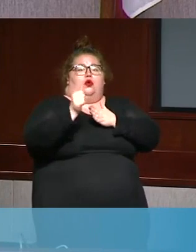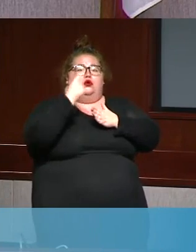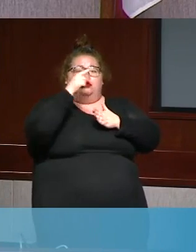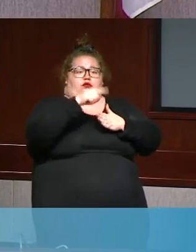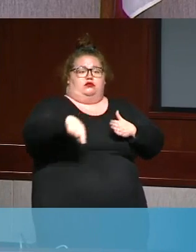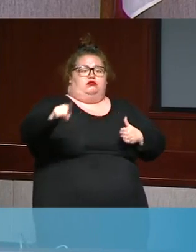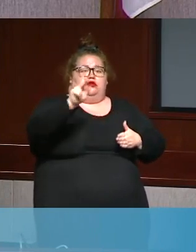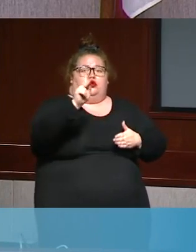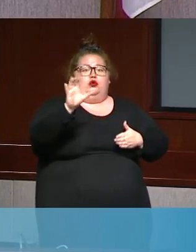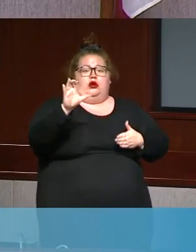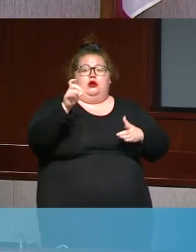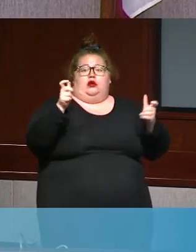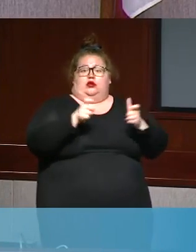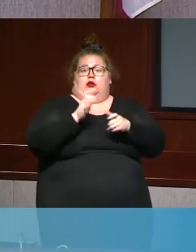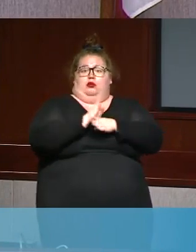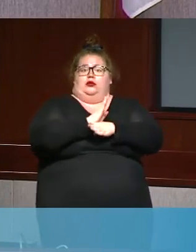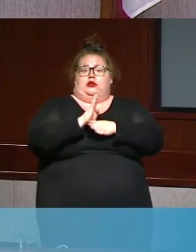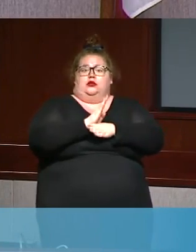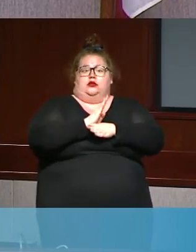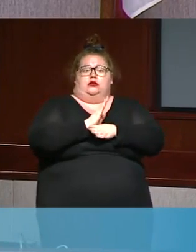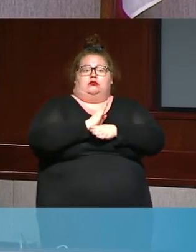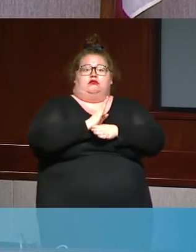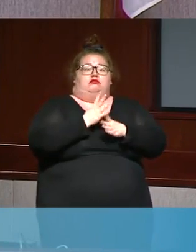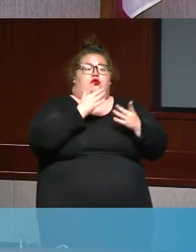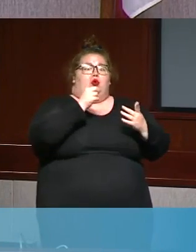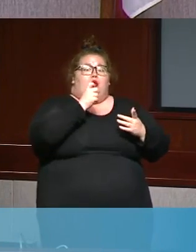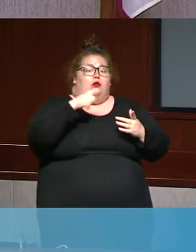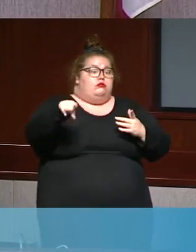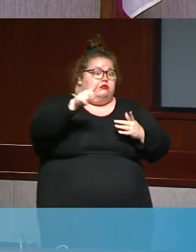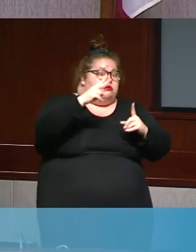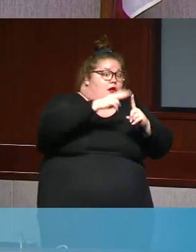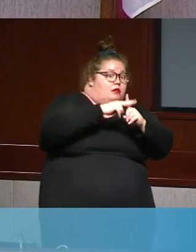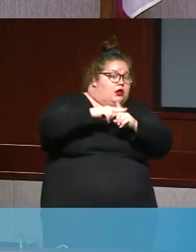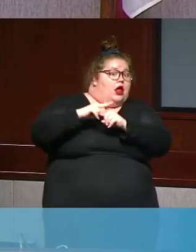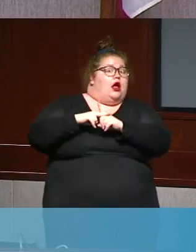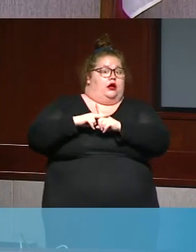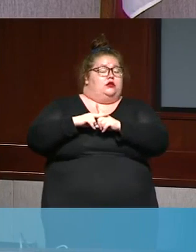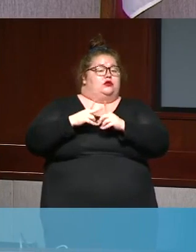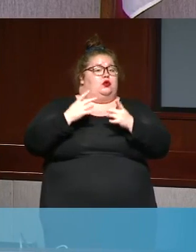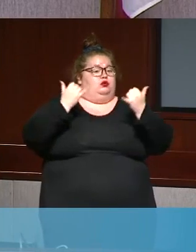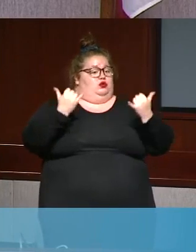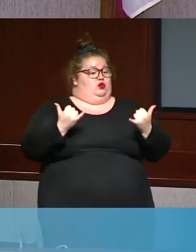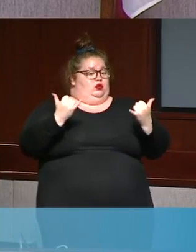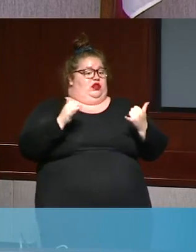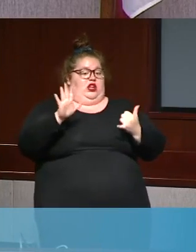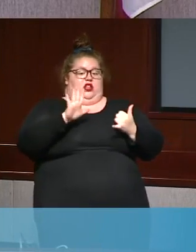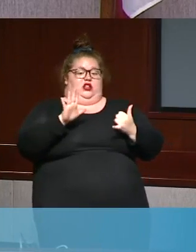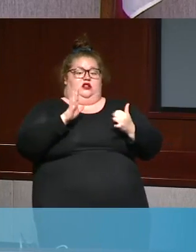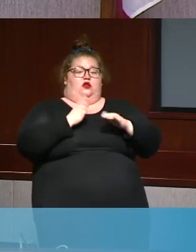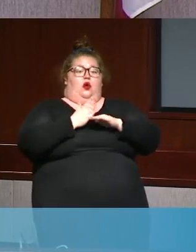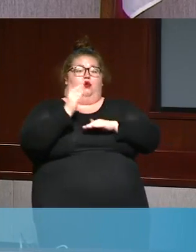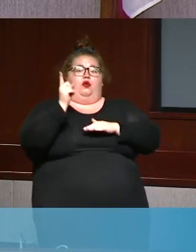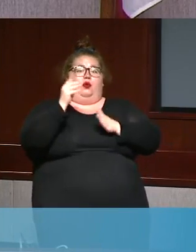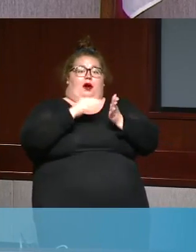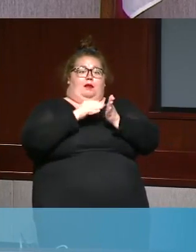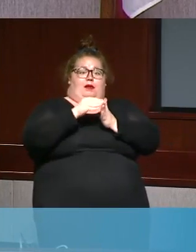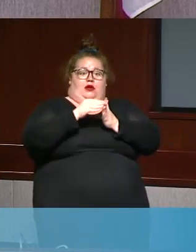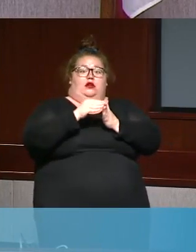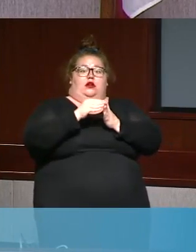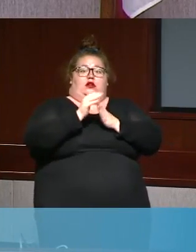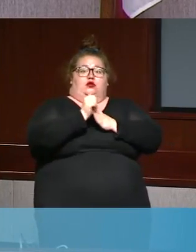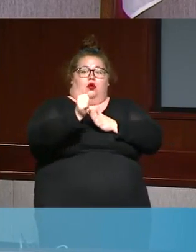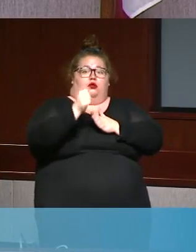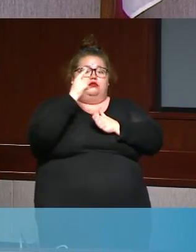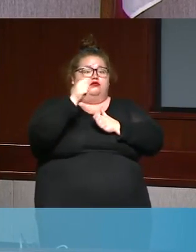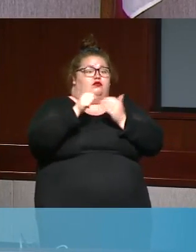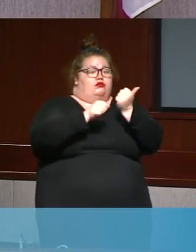small businesses that have applied. So to date, about a little over $1 million to those businesses in financial